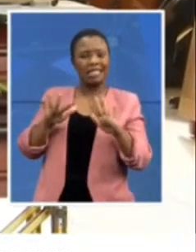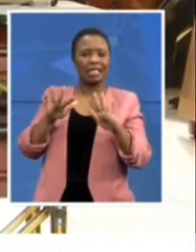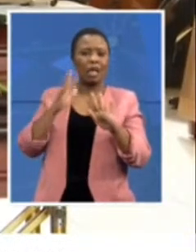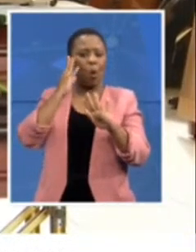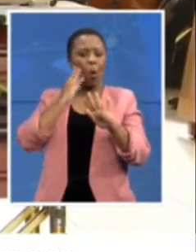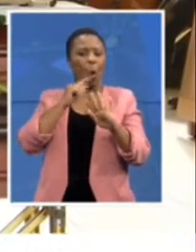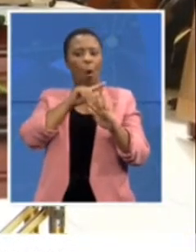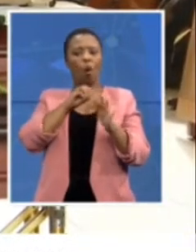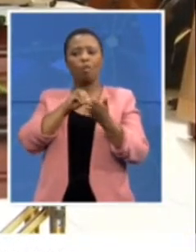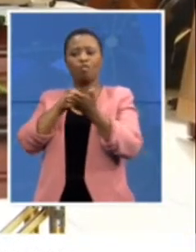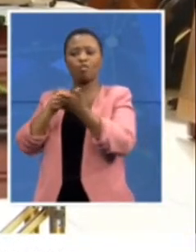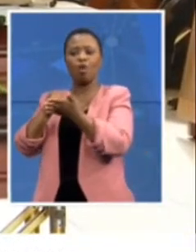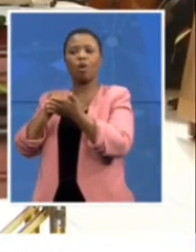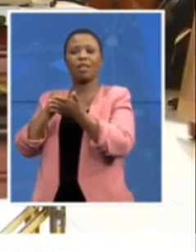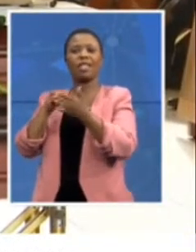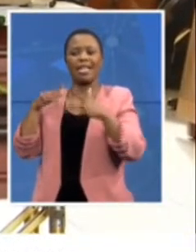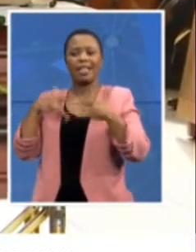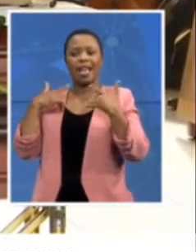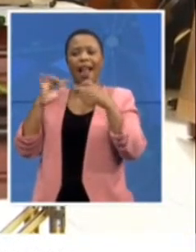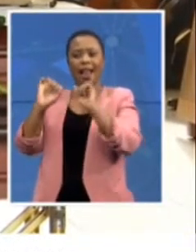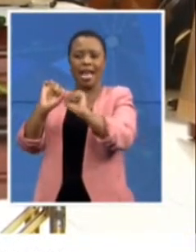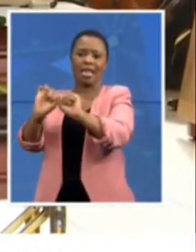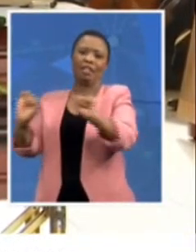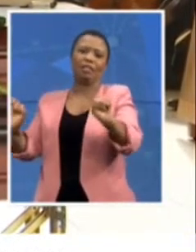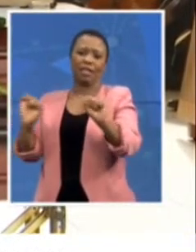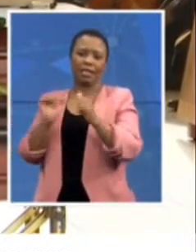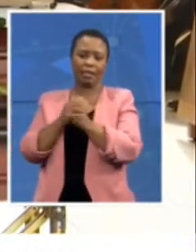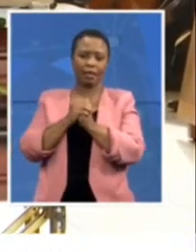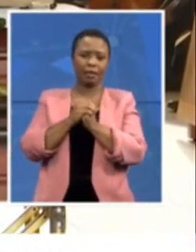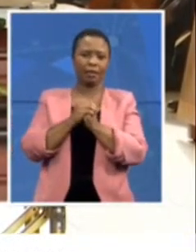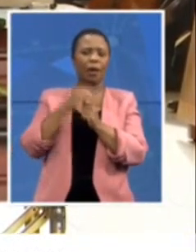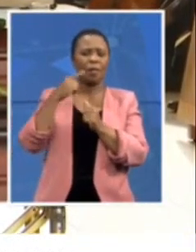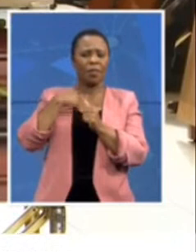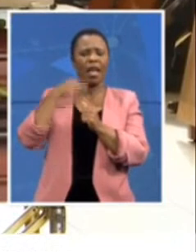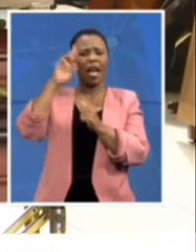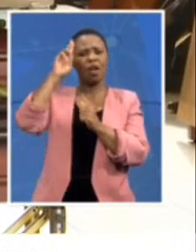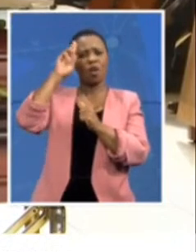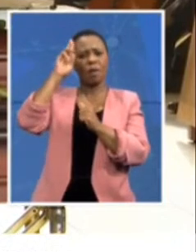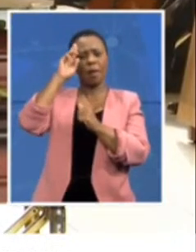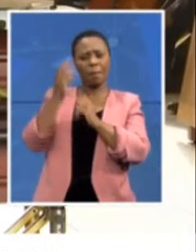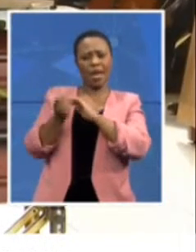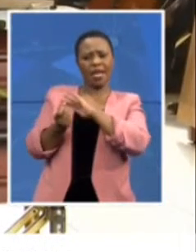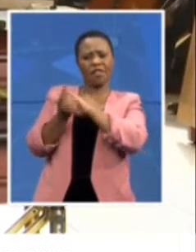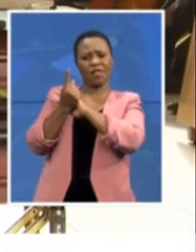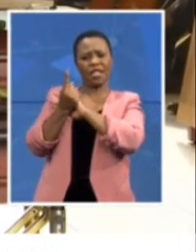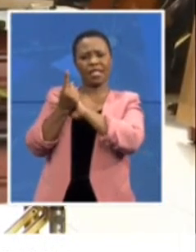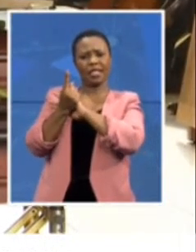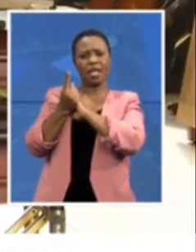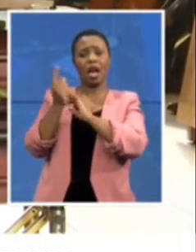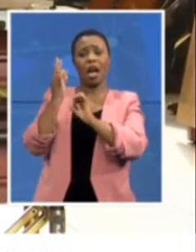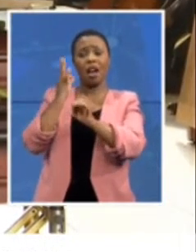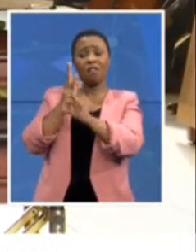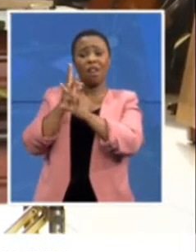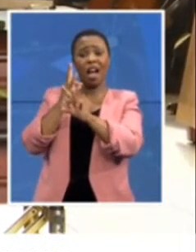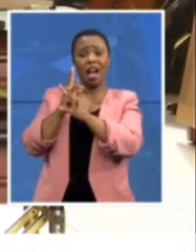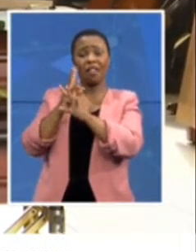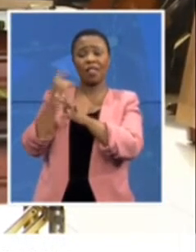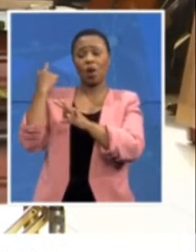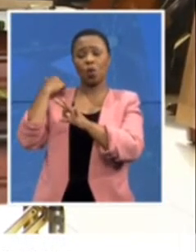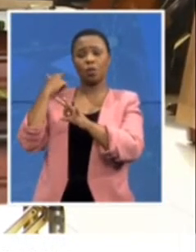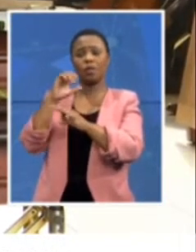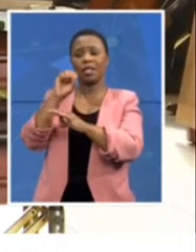I remember an occasion where my late father, Stan Sangweni, and his sister, my aunt